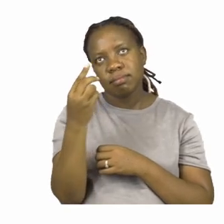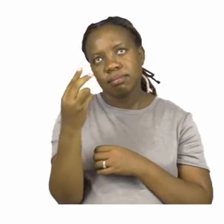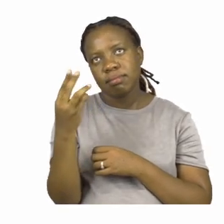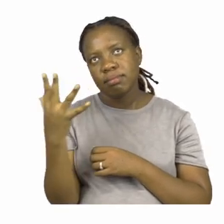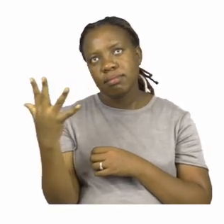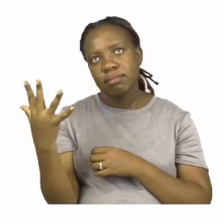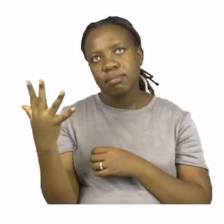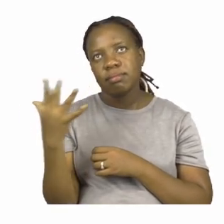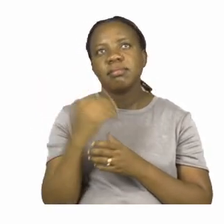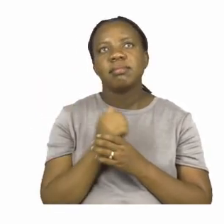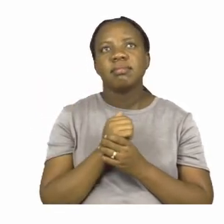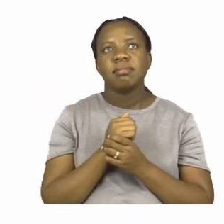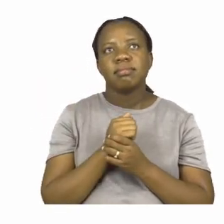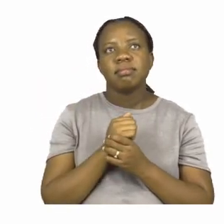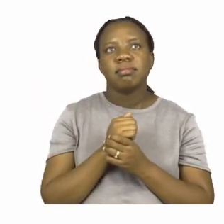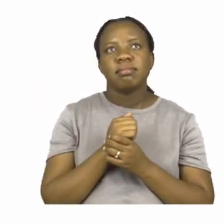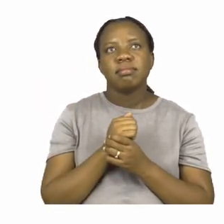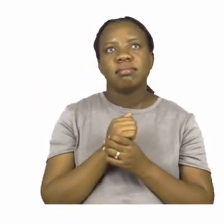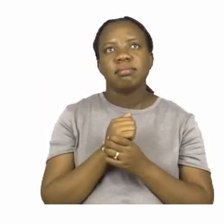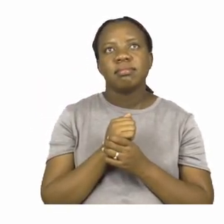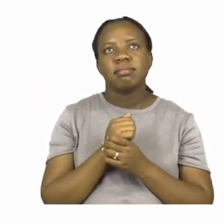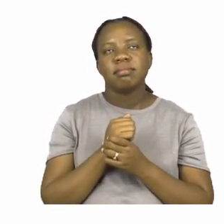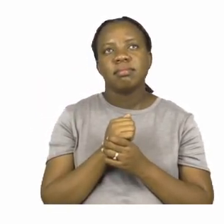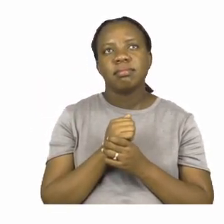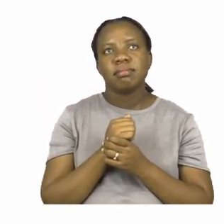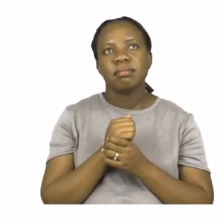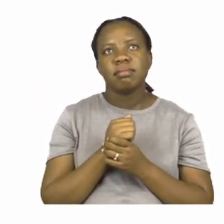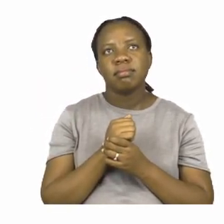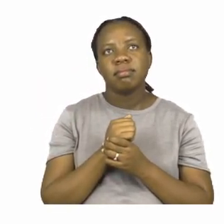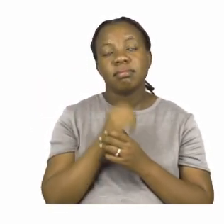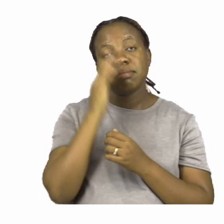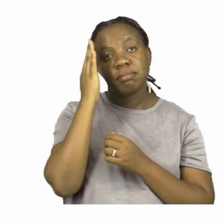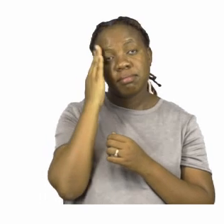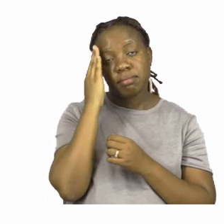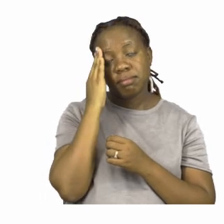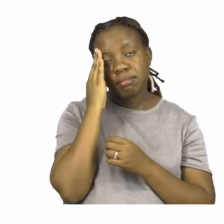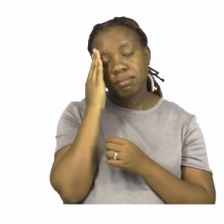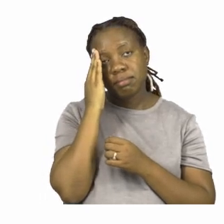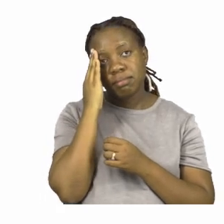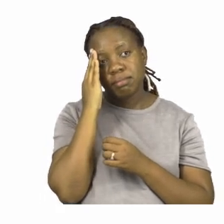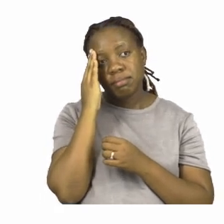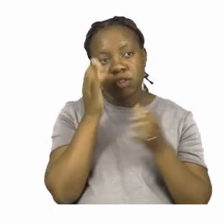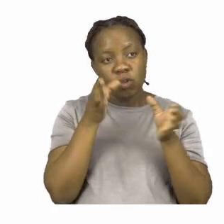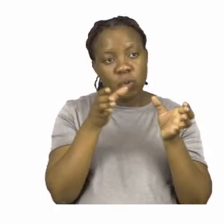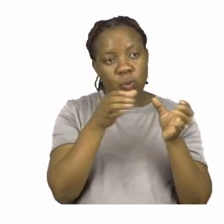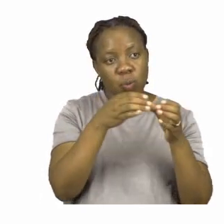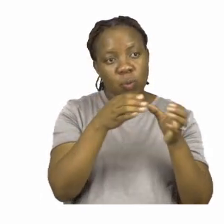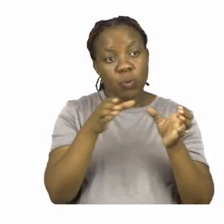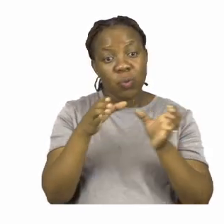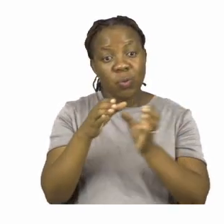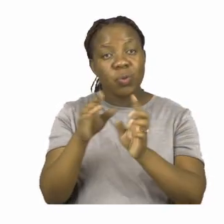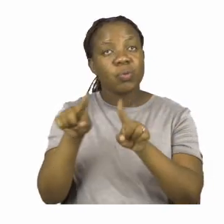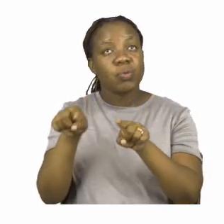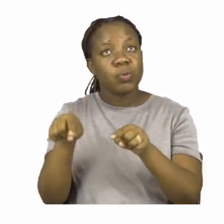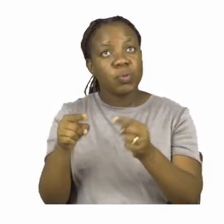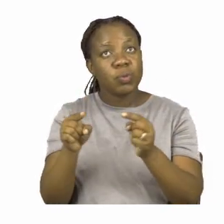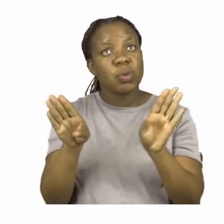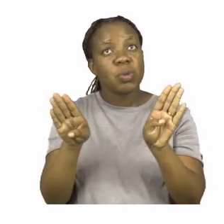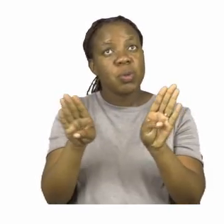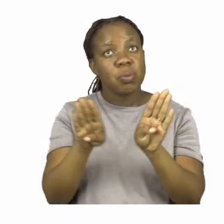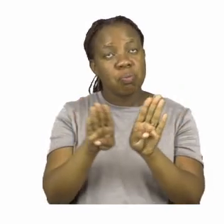counting. And there it says, did you know that grouping objects can make